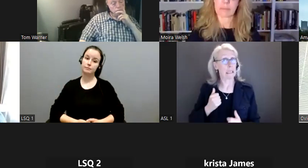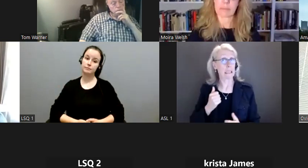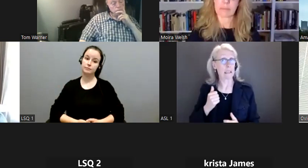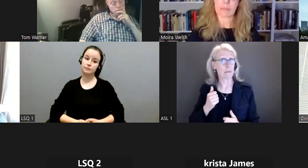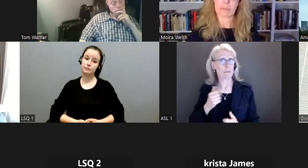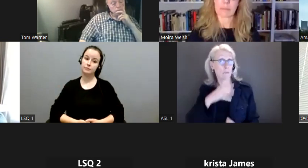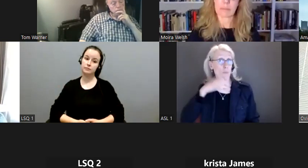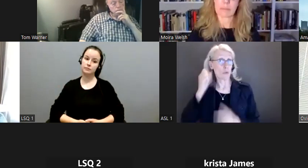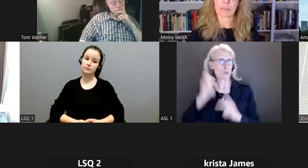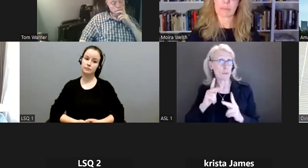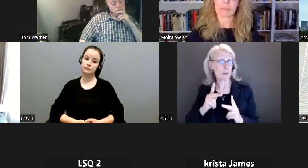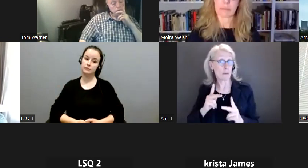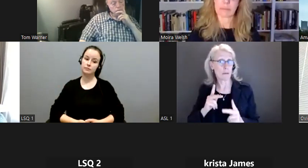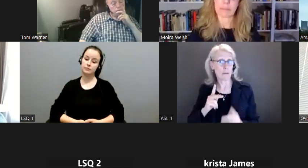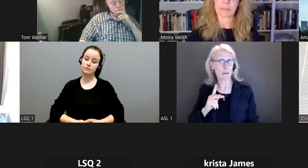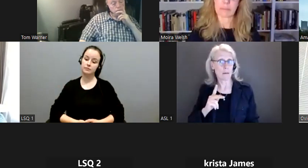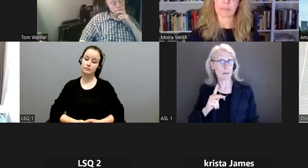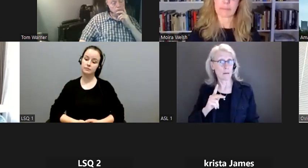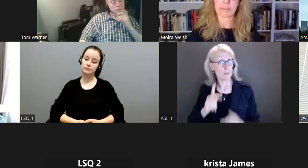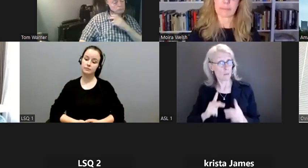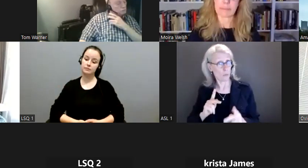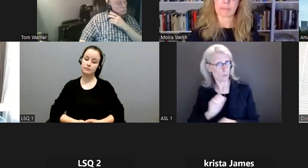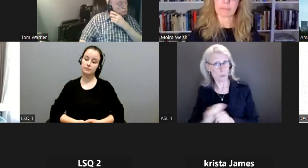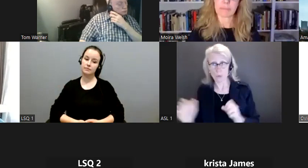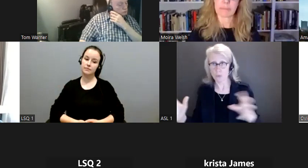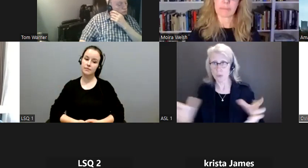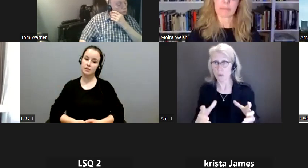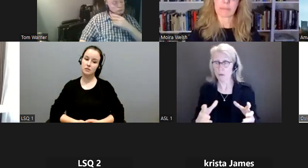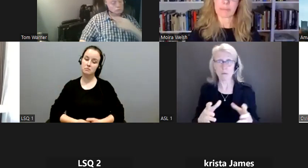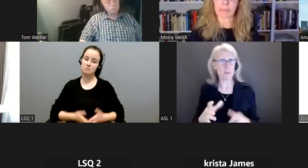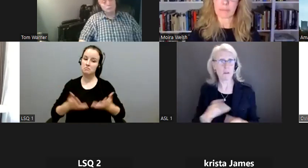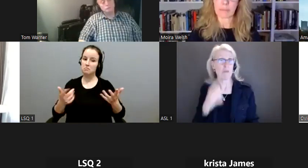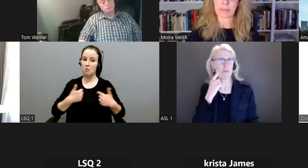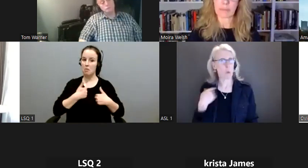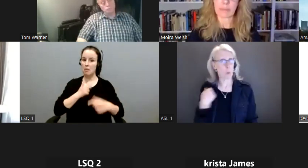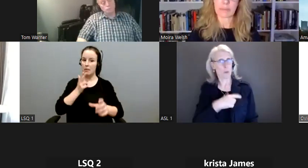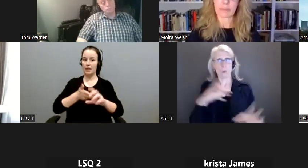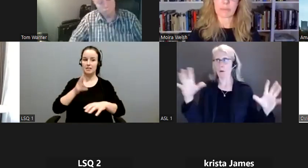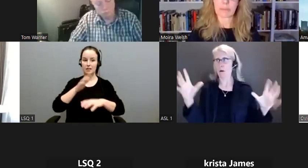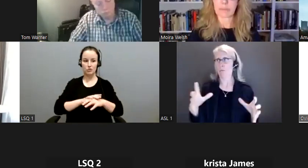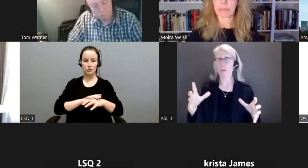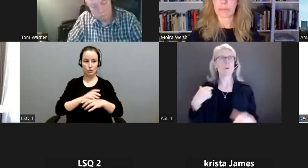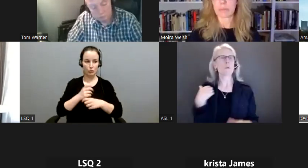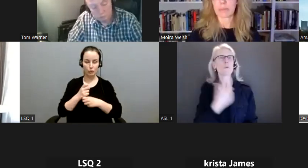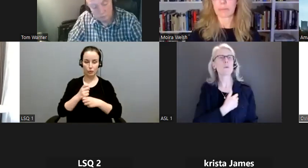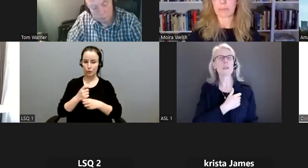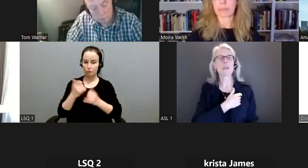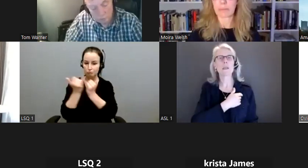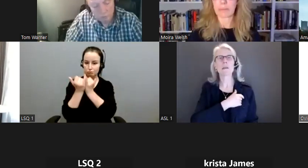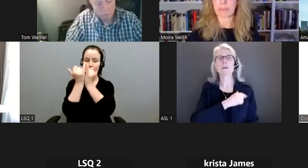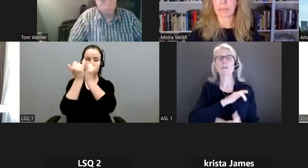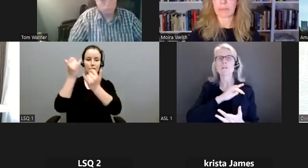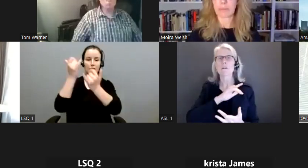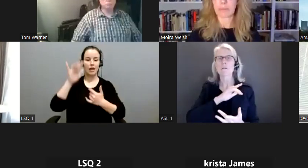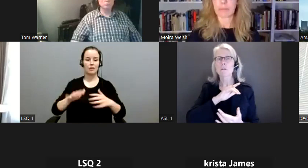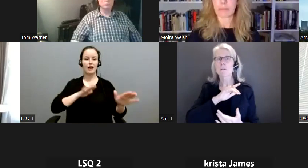people. I mean, I never thought I'd see that. Because normally we appeal to Canadians to join forces with